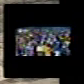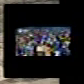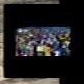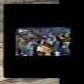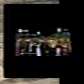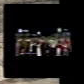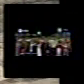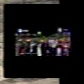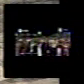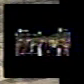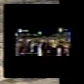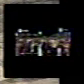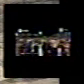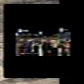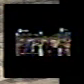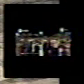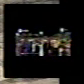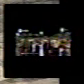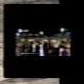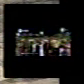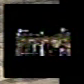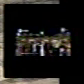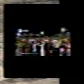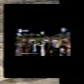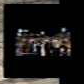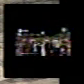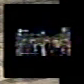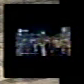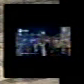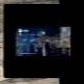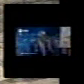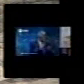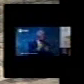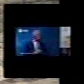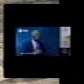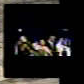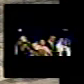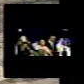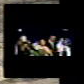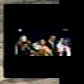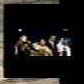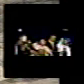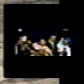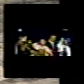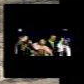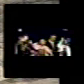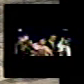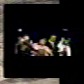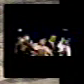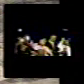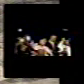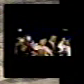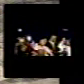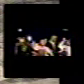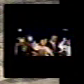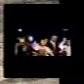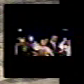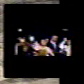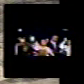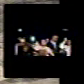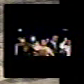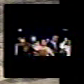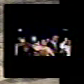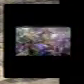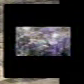and falls based and through our leadership. We want to pray that God's servant will go